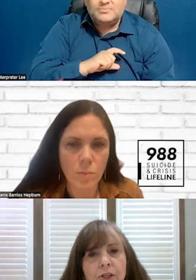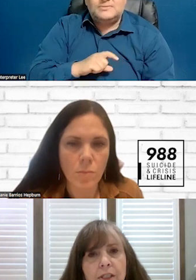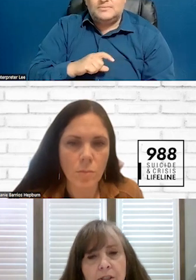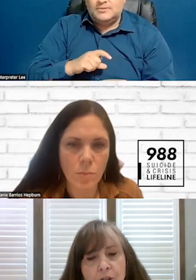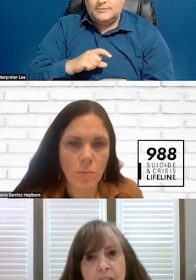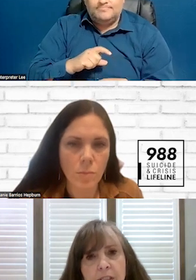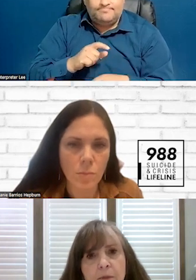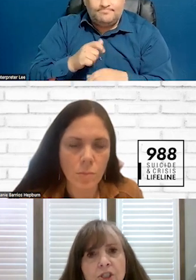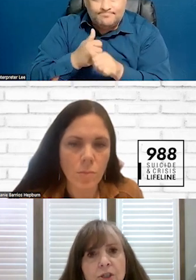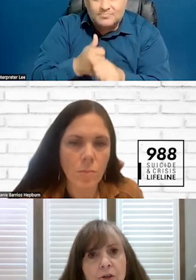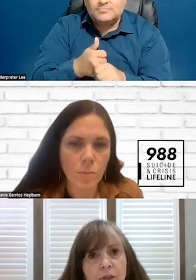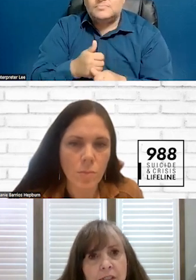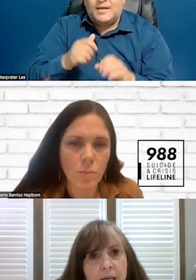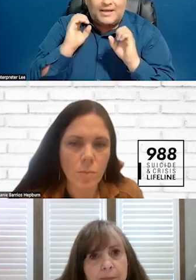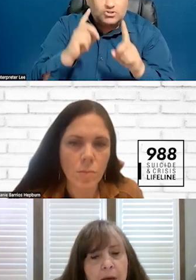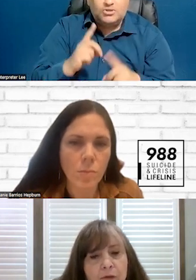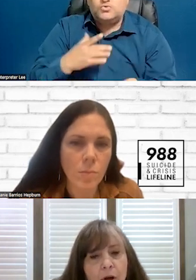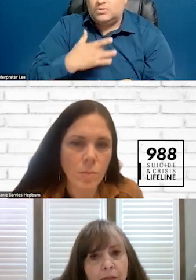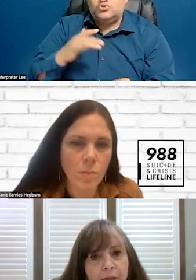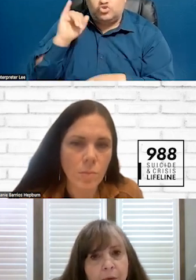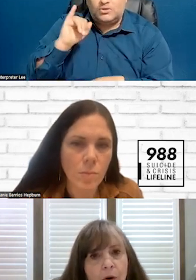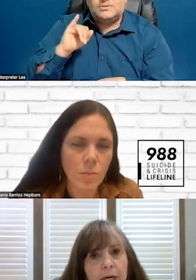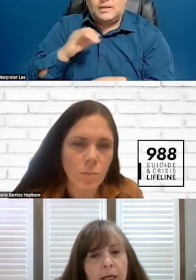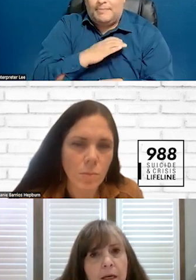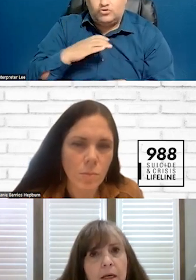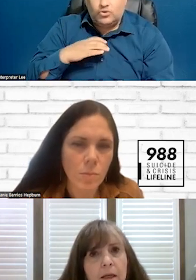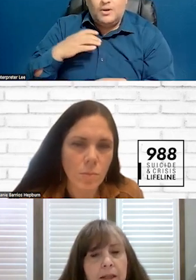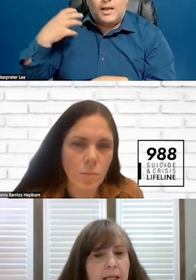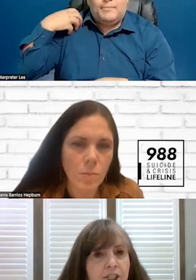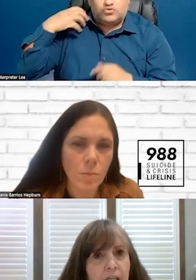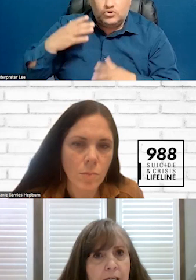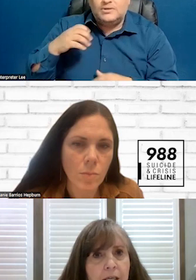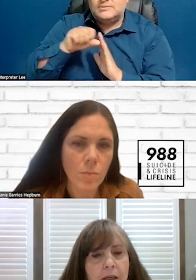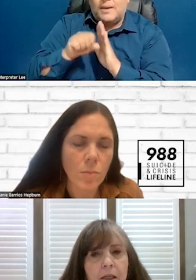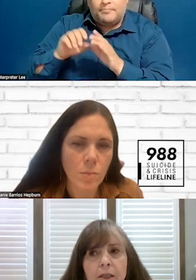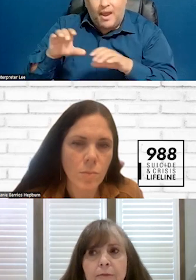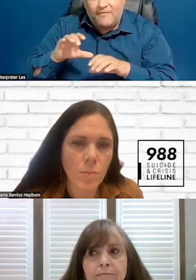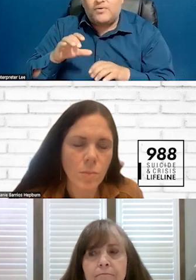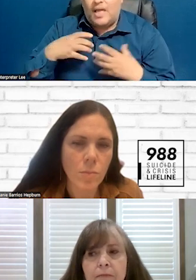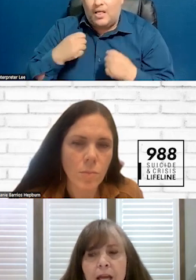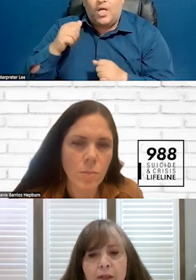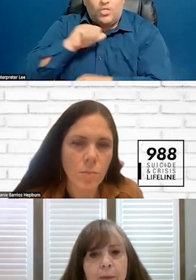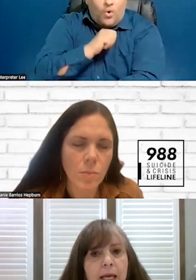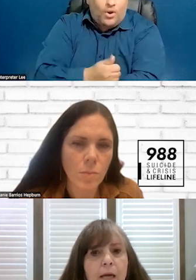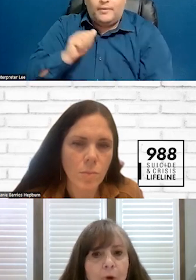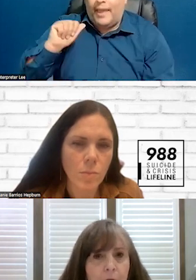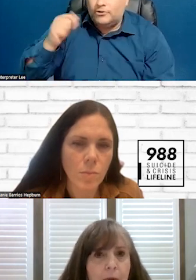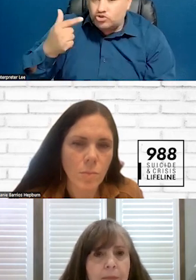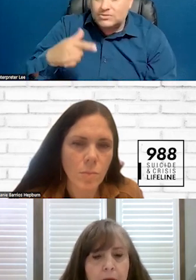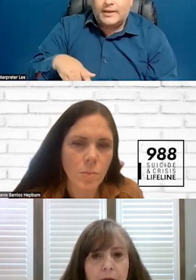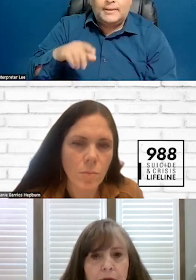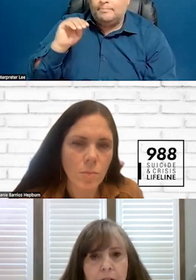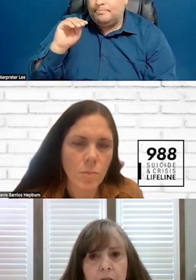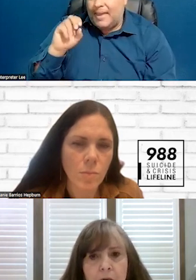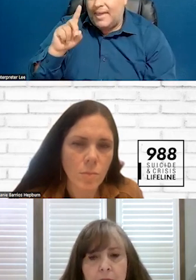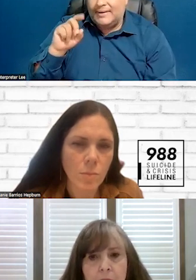It's usually the insurance commissioner, the state behavioral health authority, the AG, and the Medicaid program